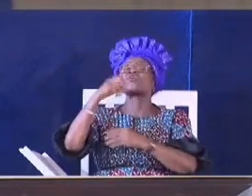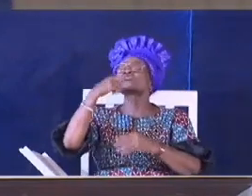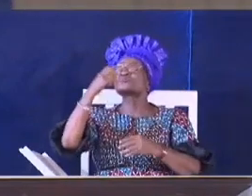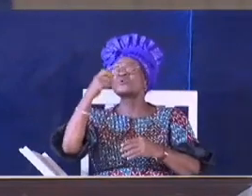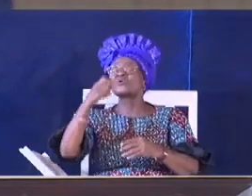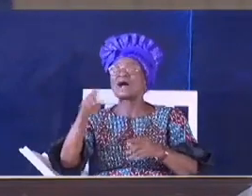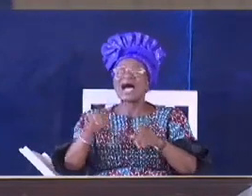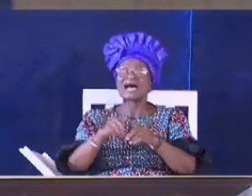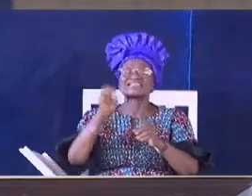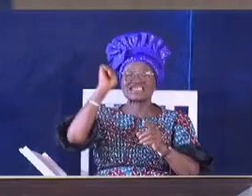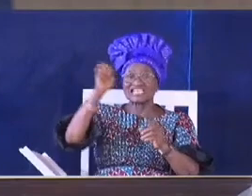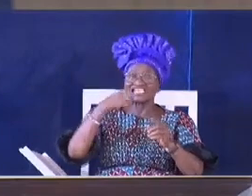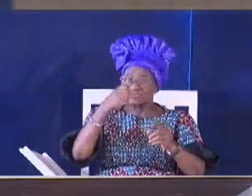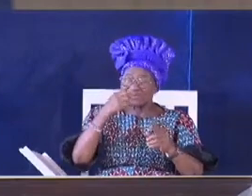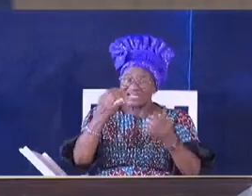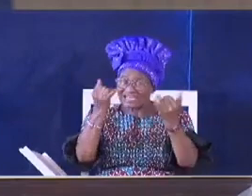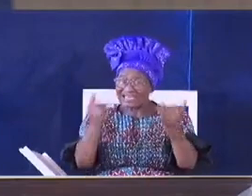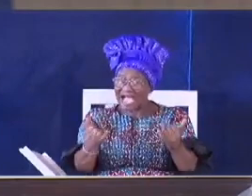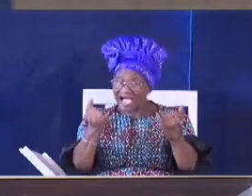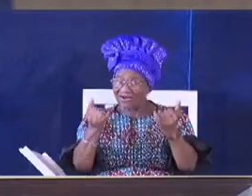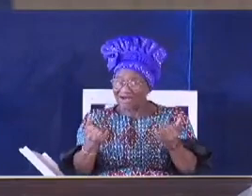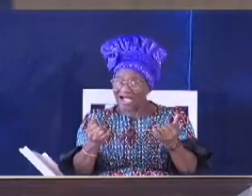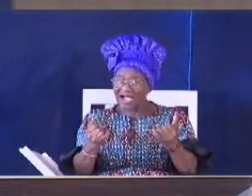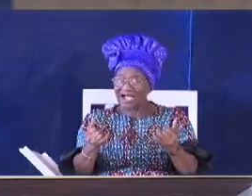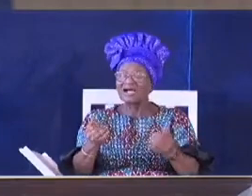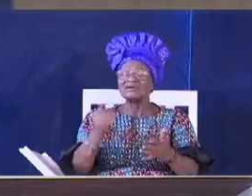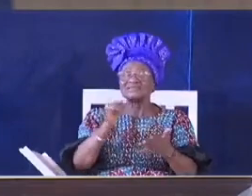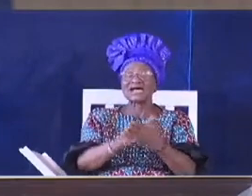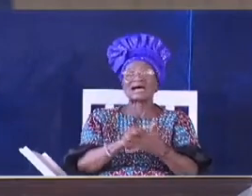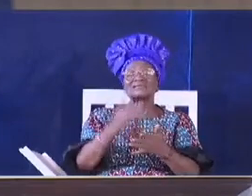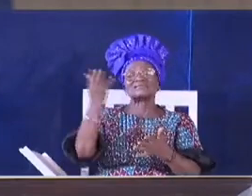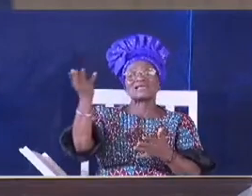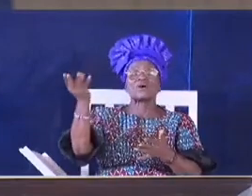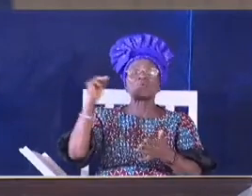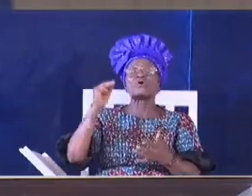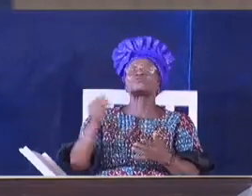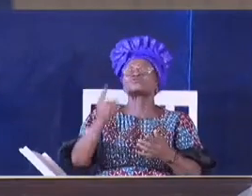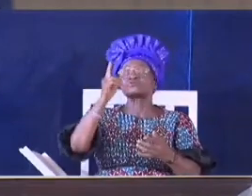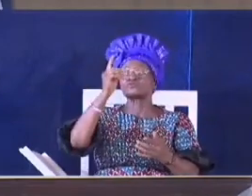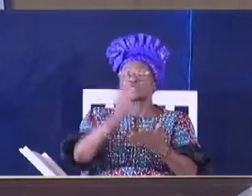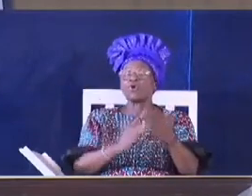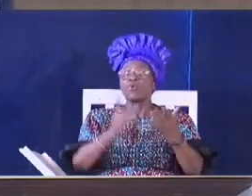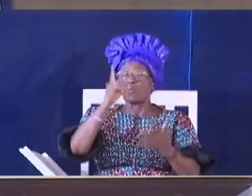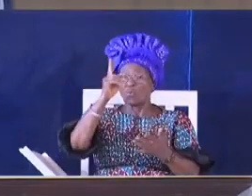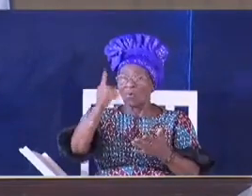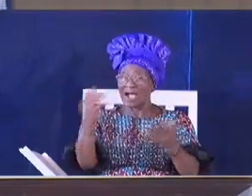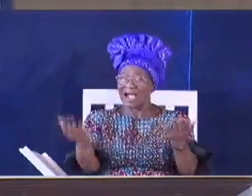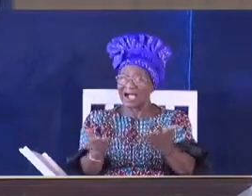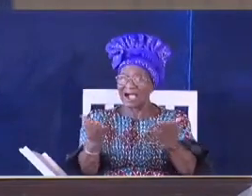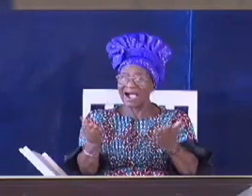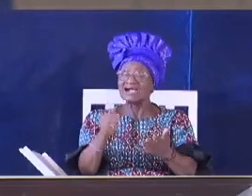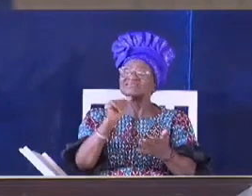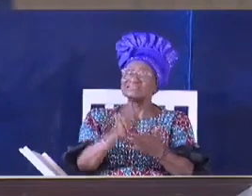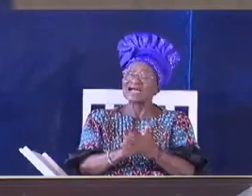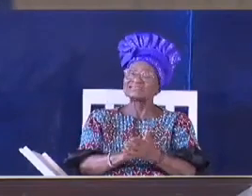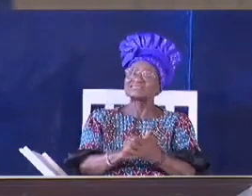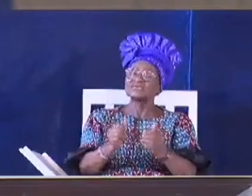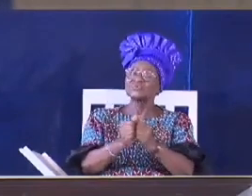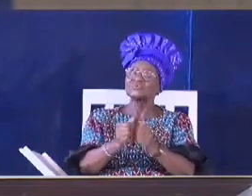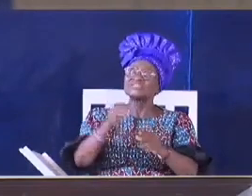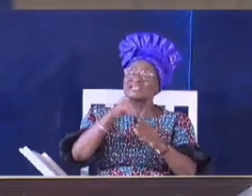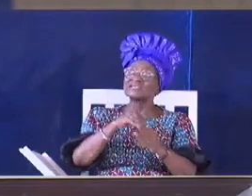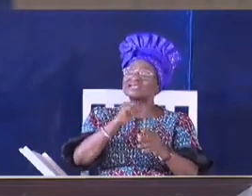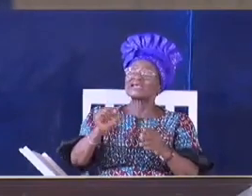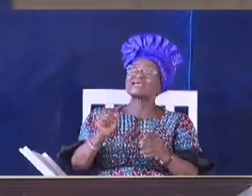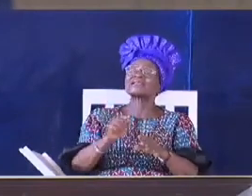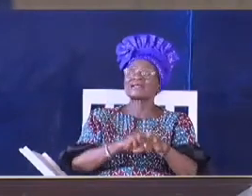speaking right now, that there was someone present, that within a very short period of time, God